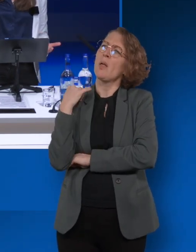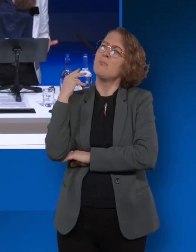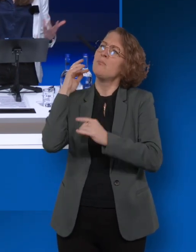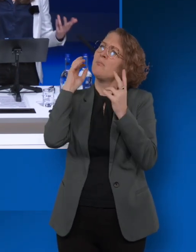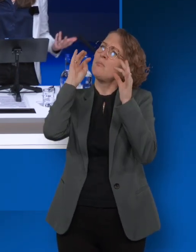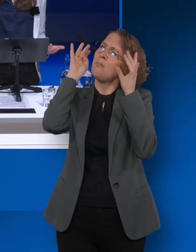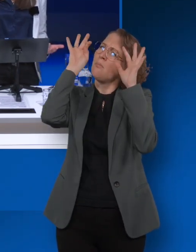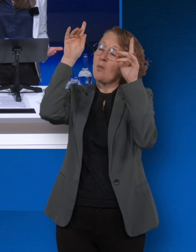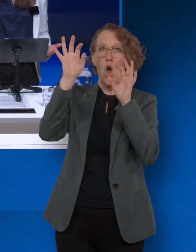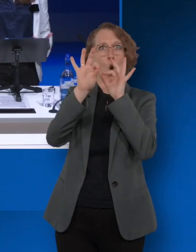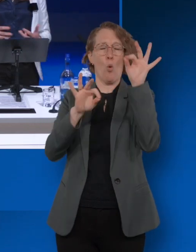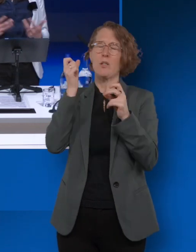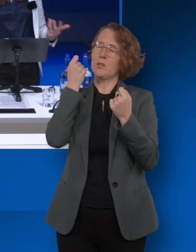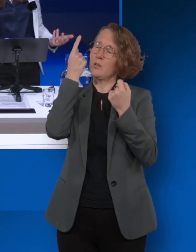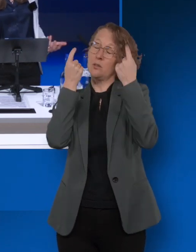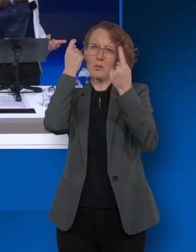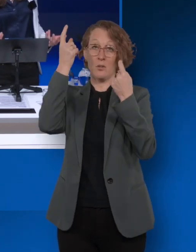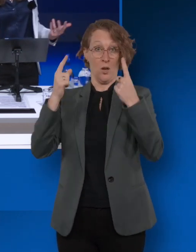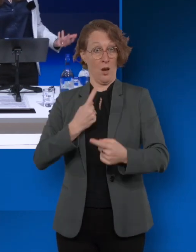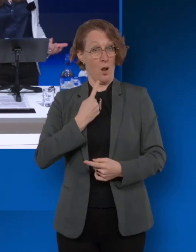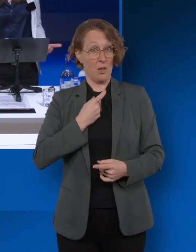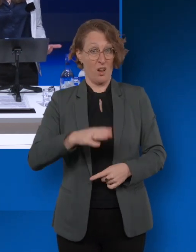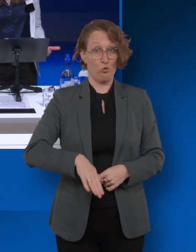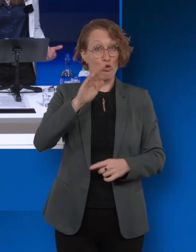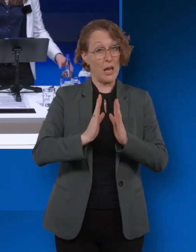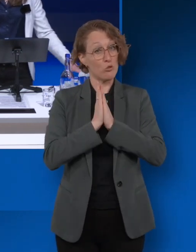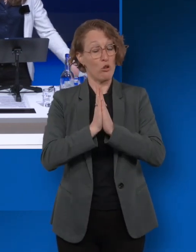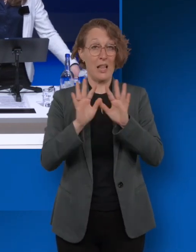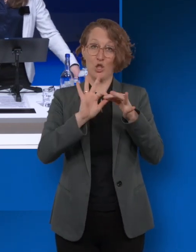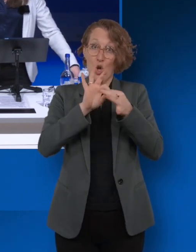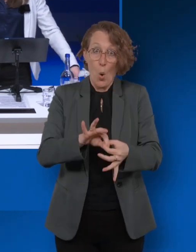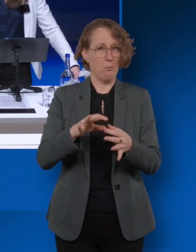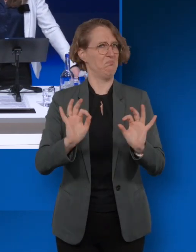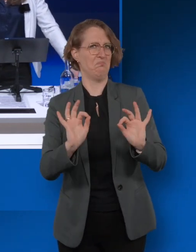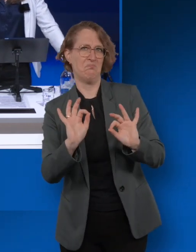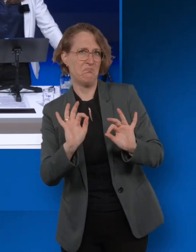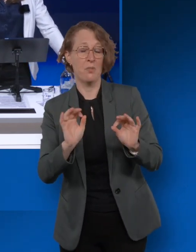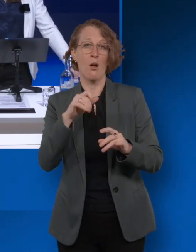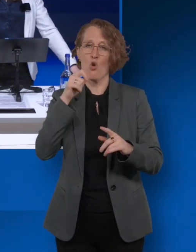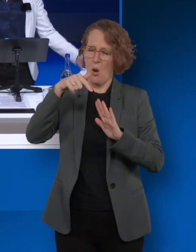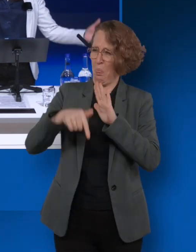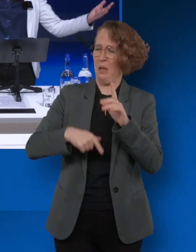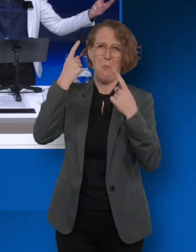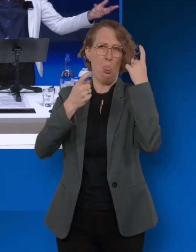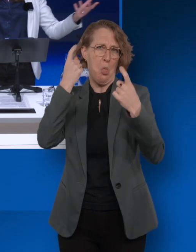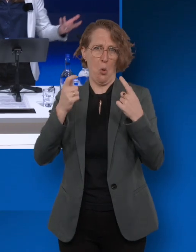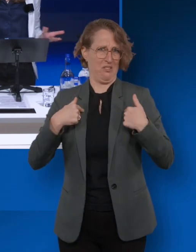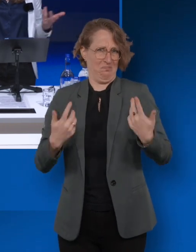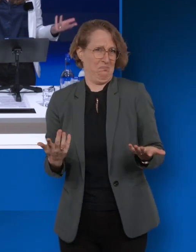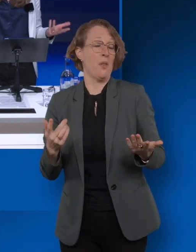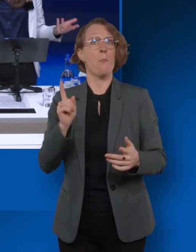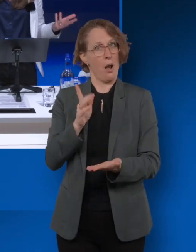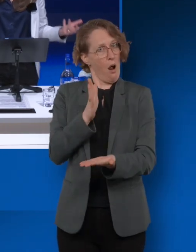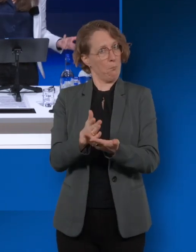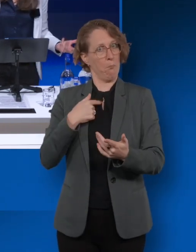me, seemingly from nowhere. I wasn't raised in a religious home. I wasn't thinking particularly deep thoughts. It's as though these